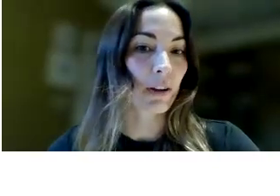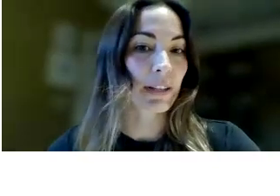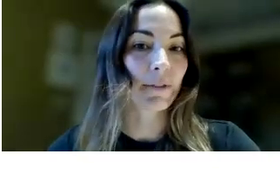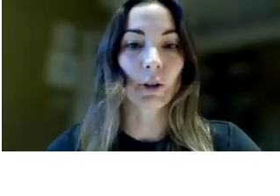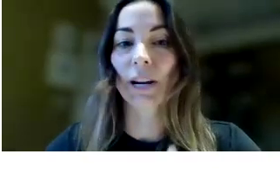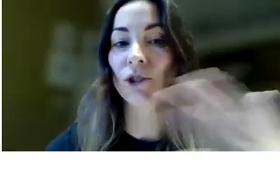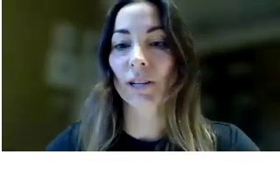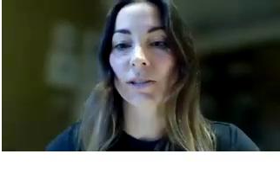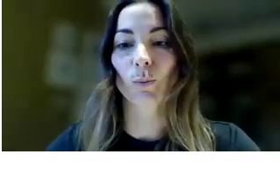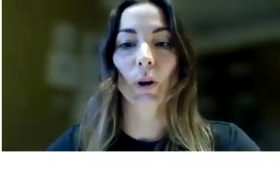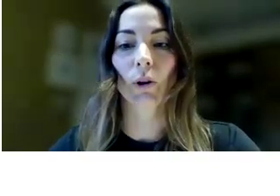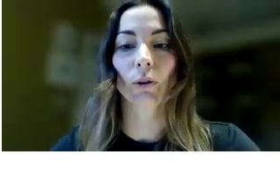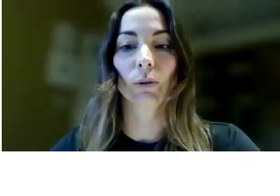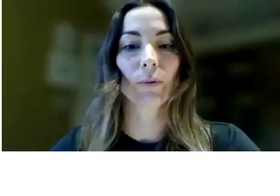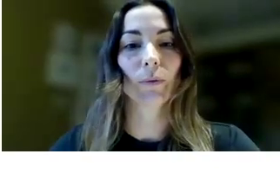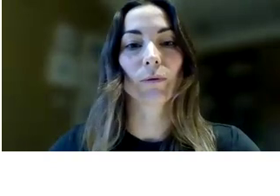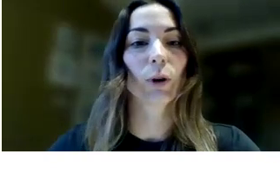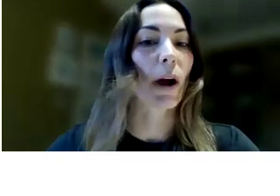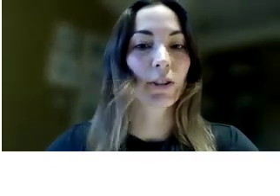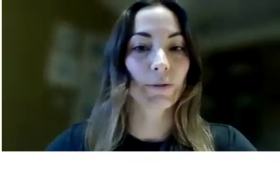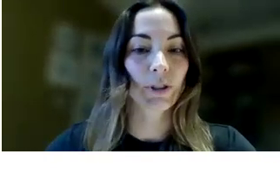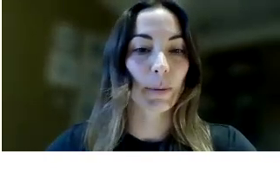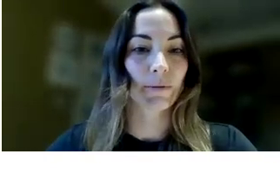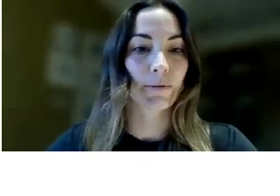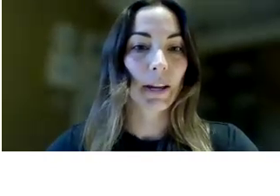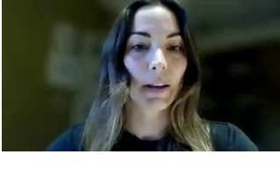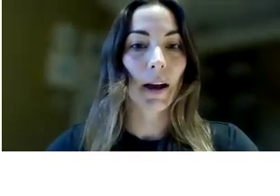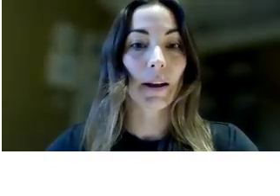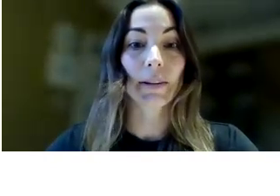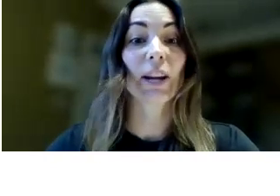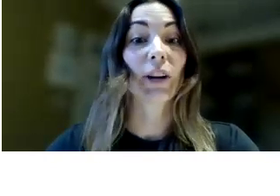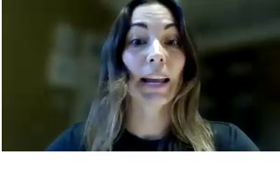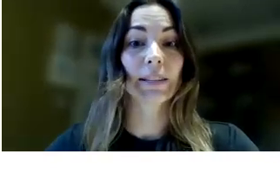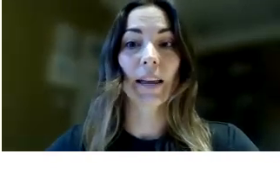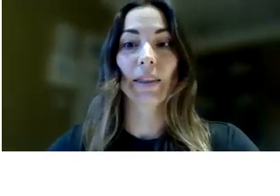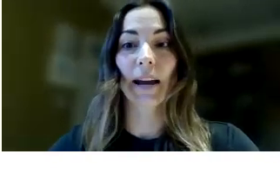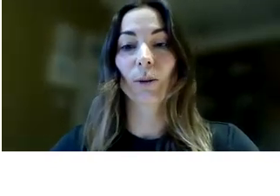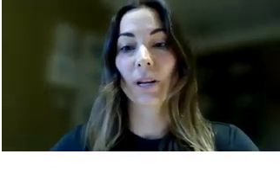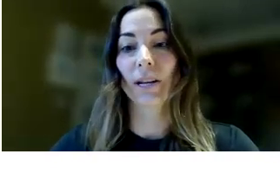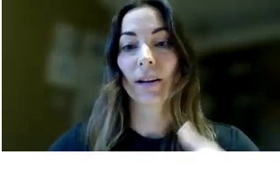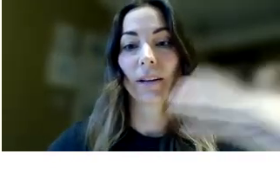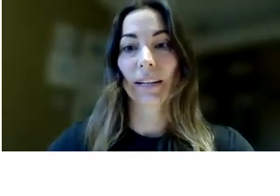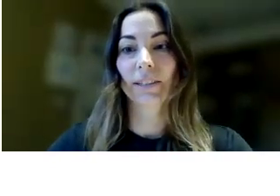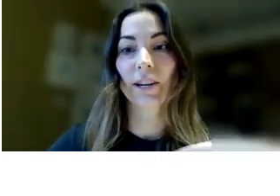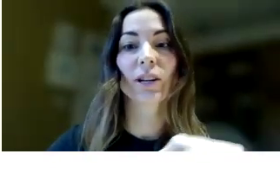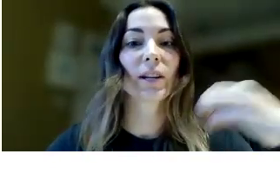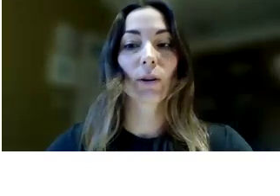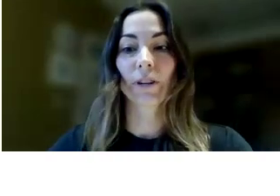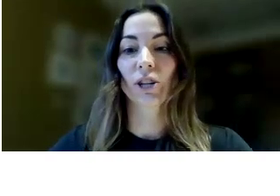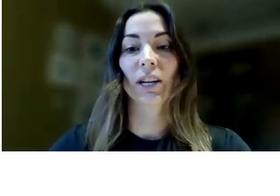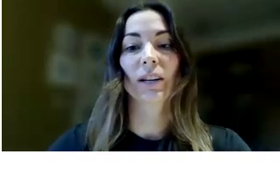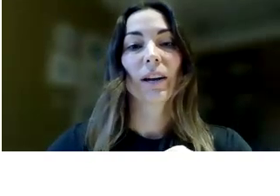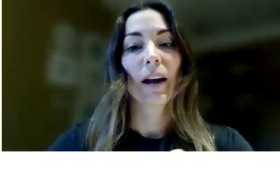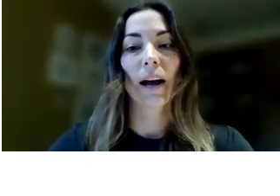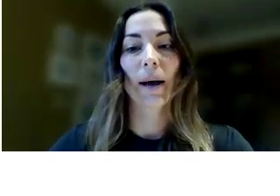of hearing loss configurations will require different types of hearing aids, and that could be dexterity